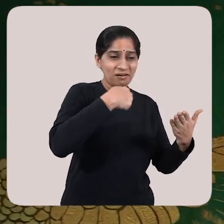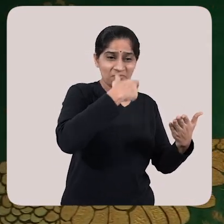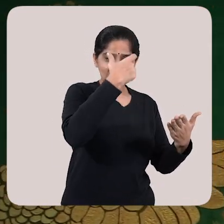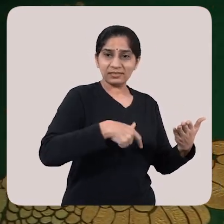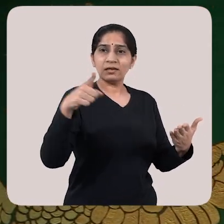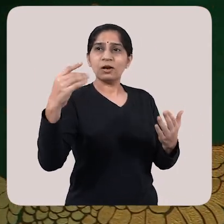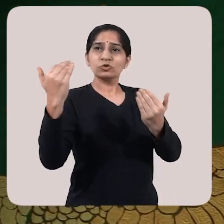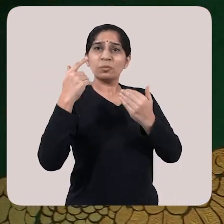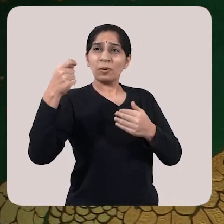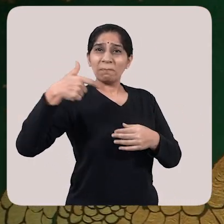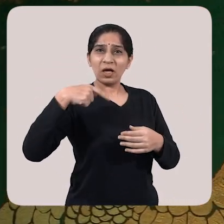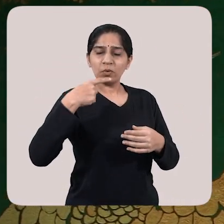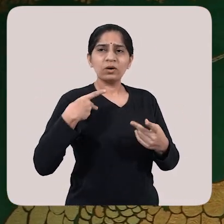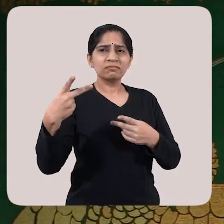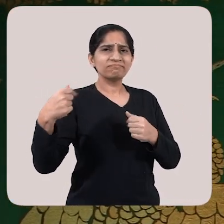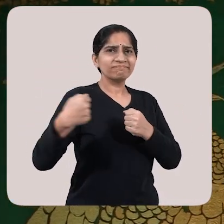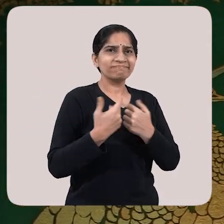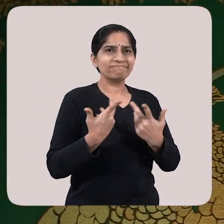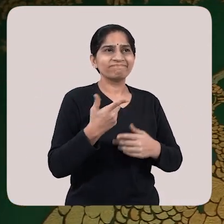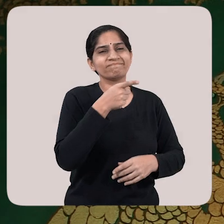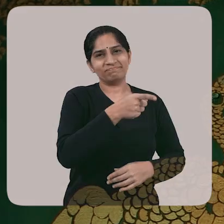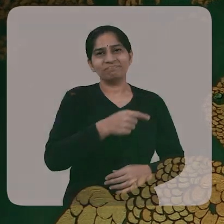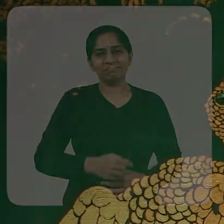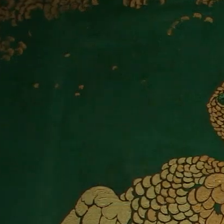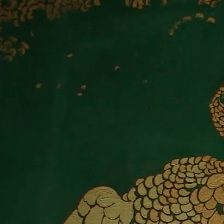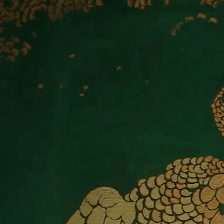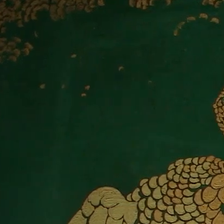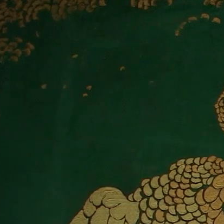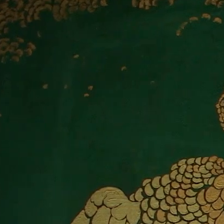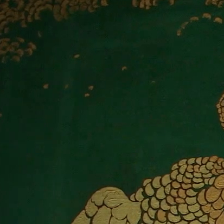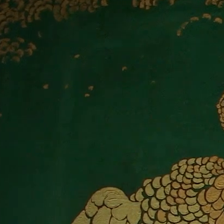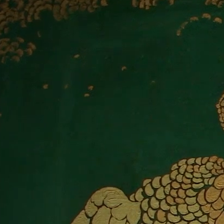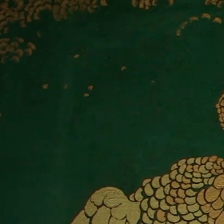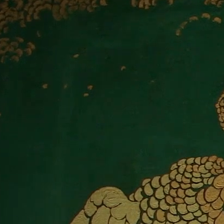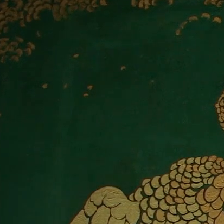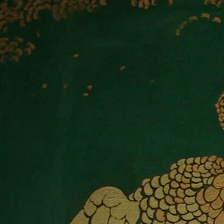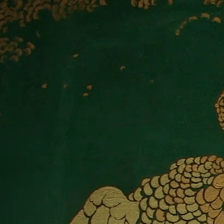artist and patron over the value of art and creativity.